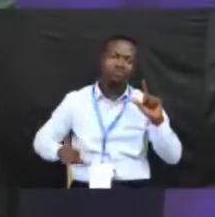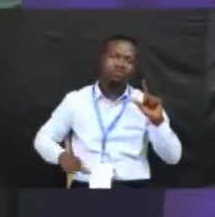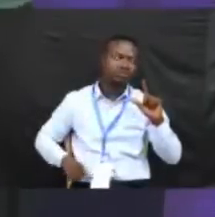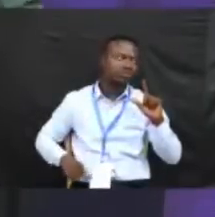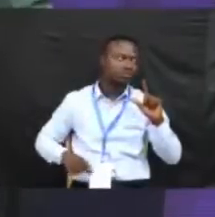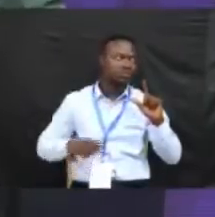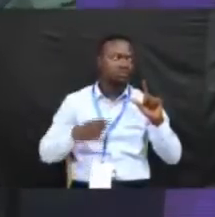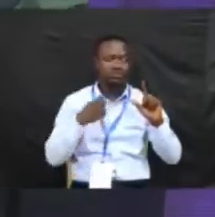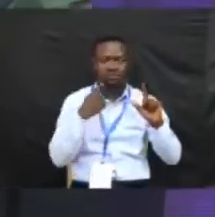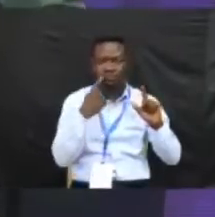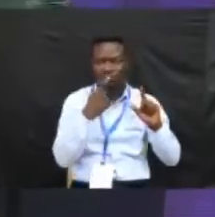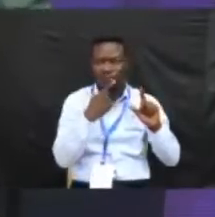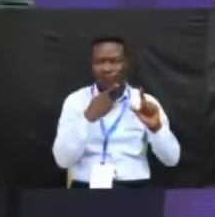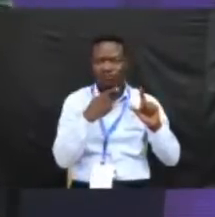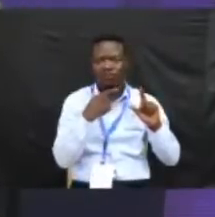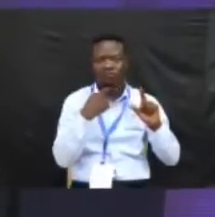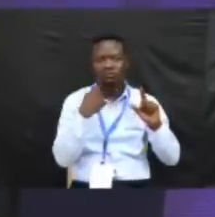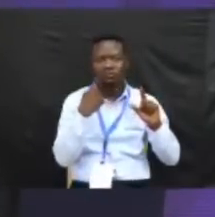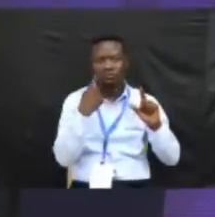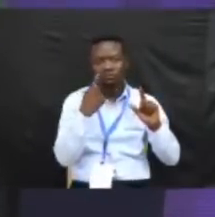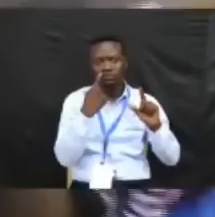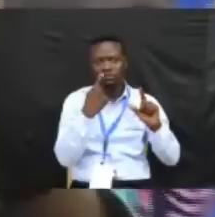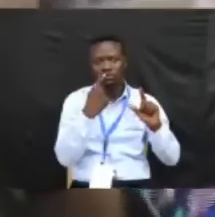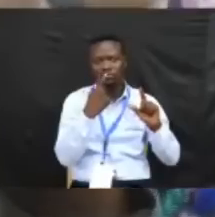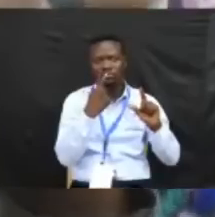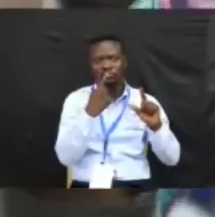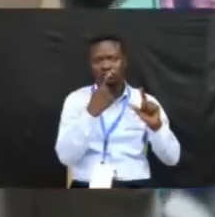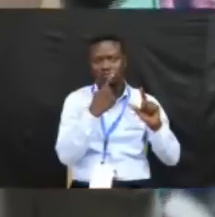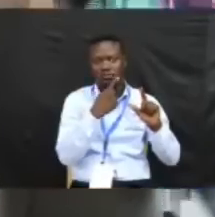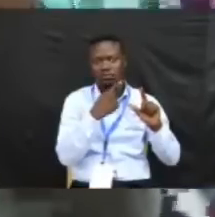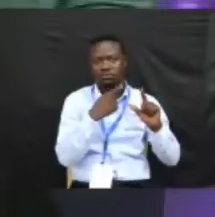there is none like a god in